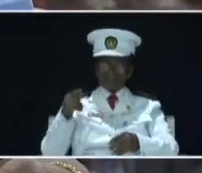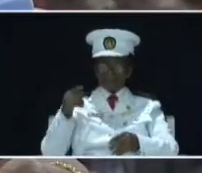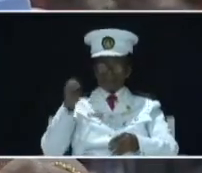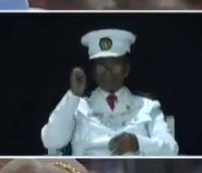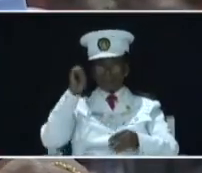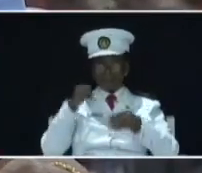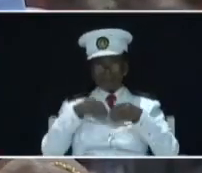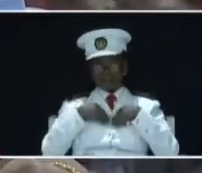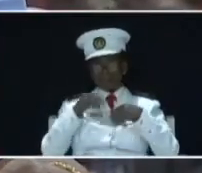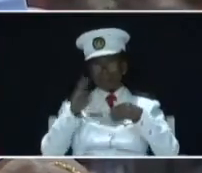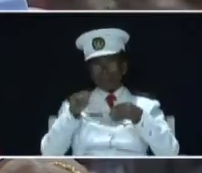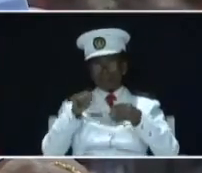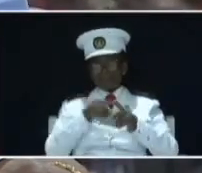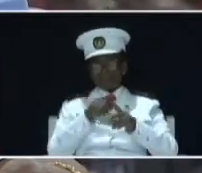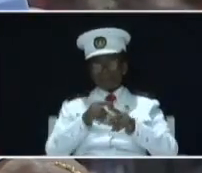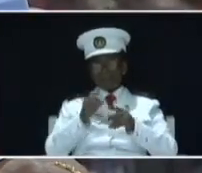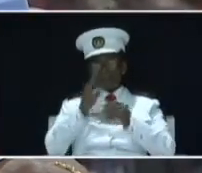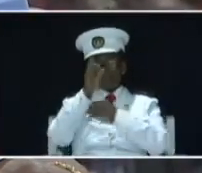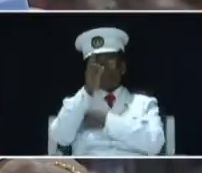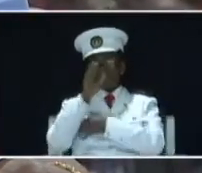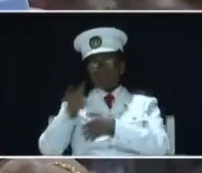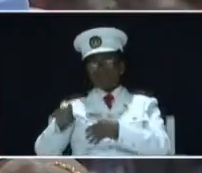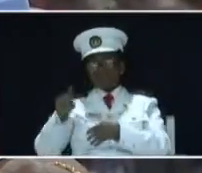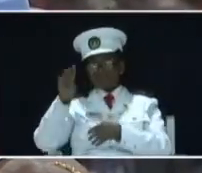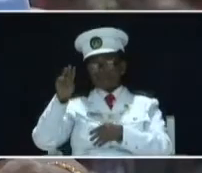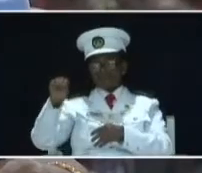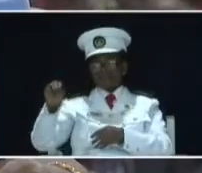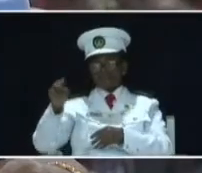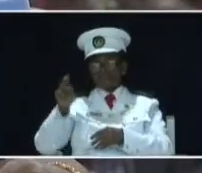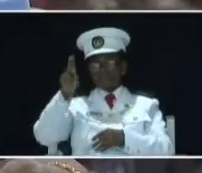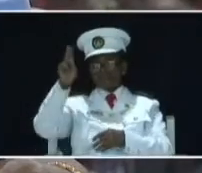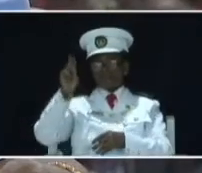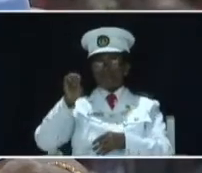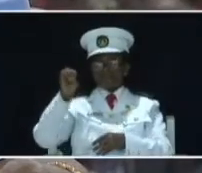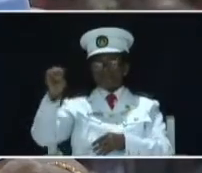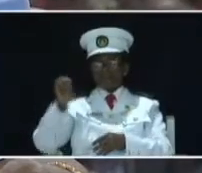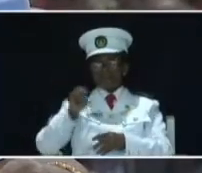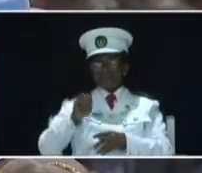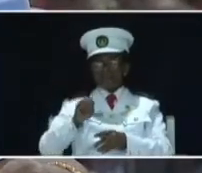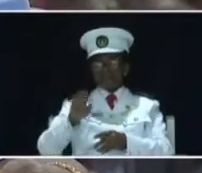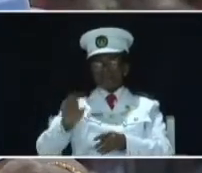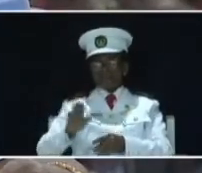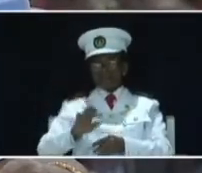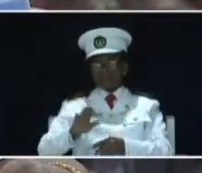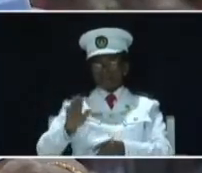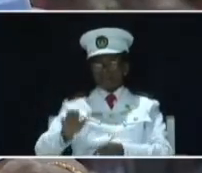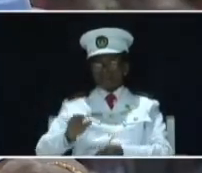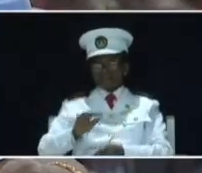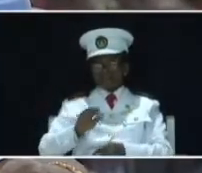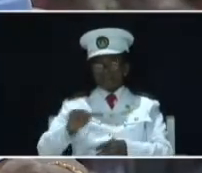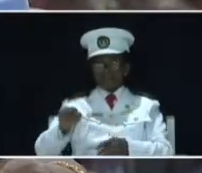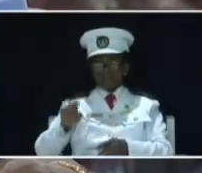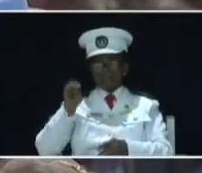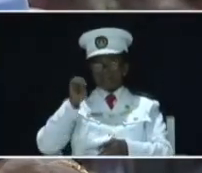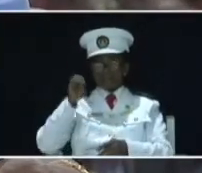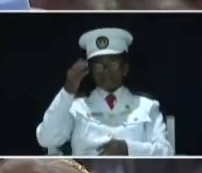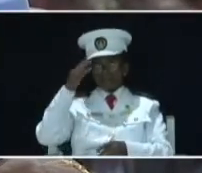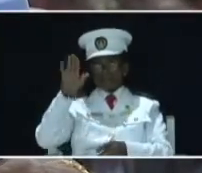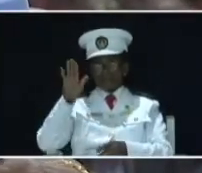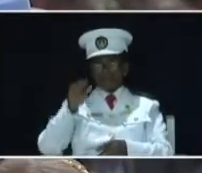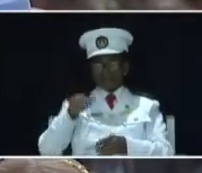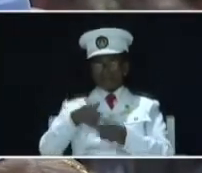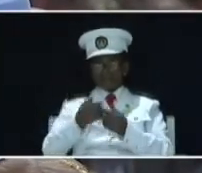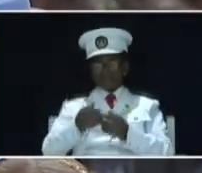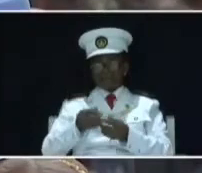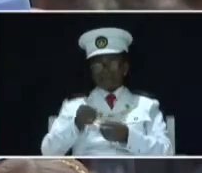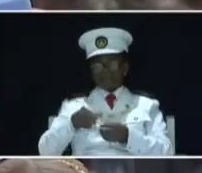But when God picked him up, he became even a terror to a king. I don't know how highly